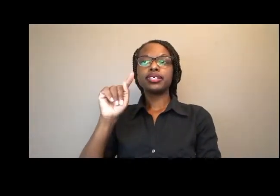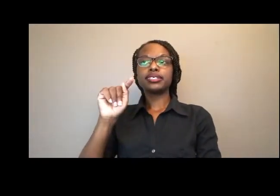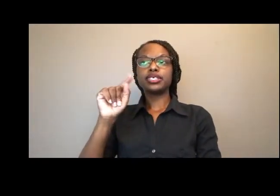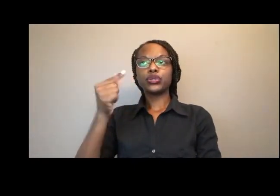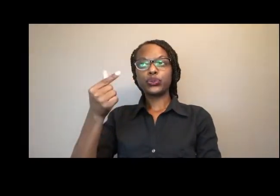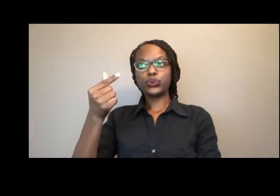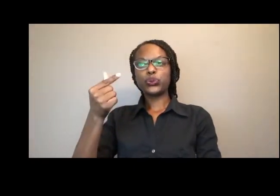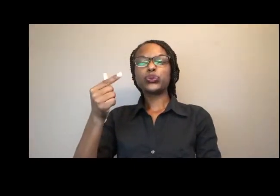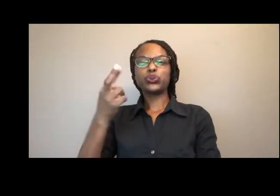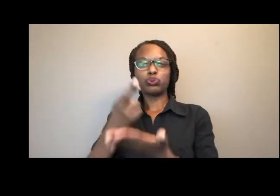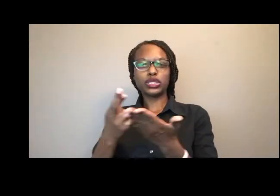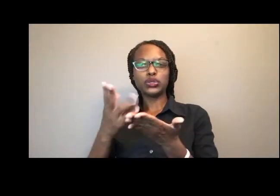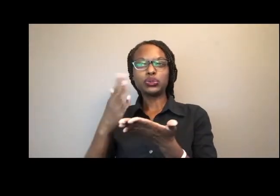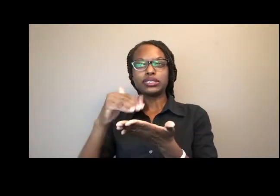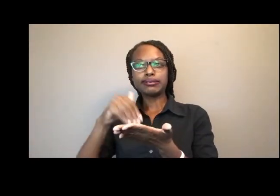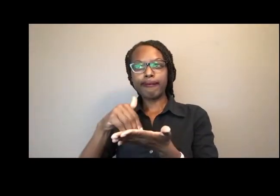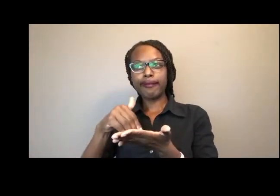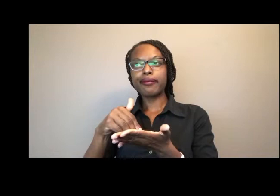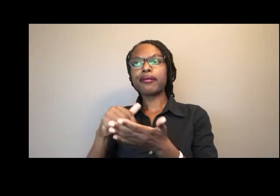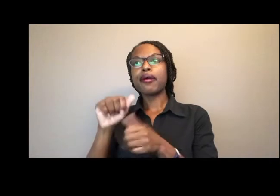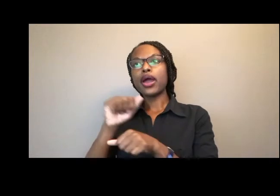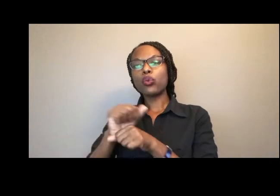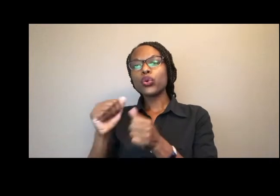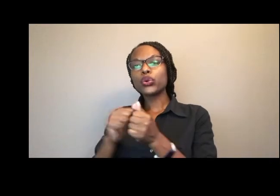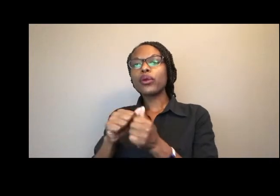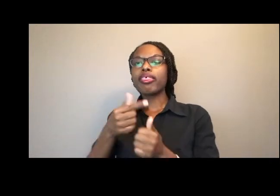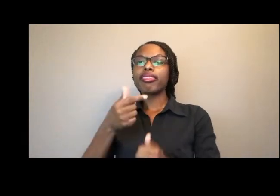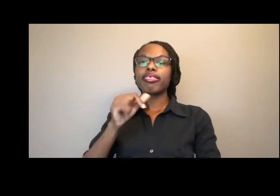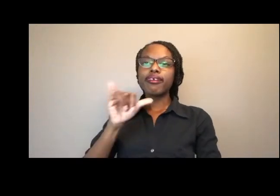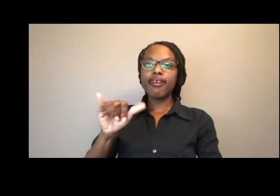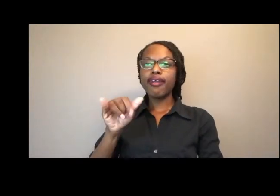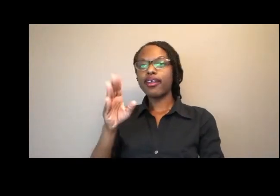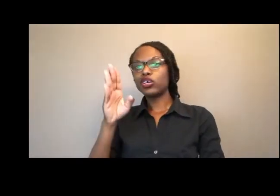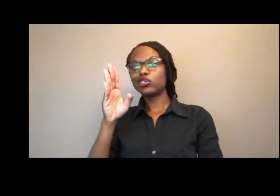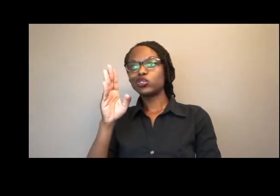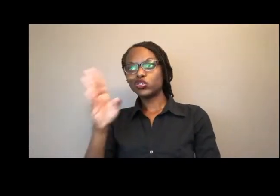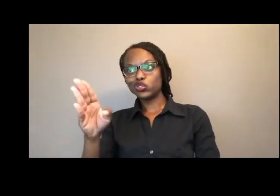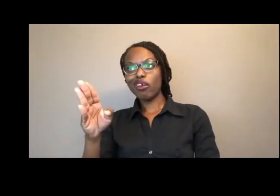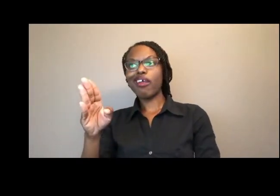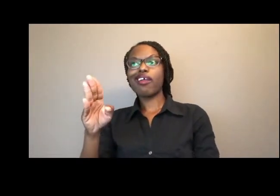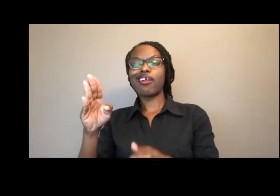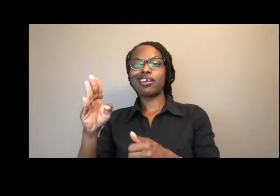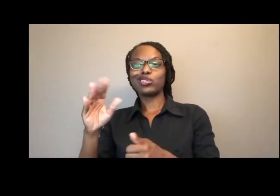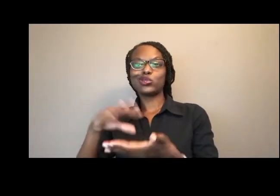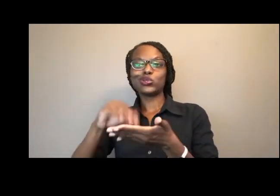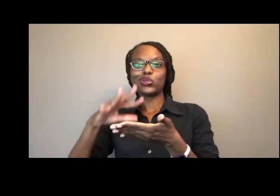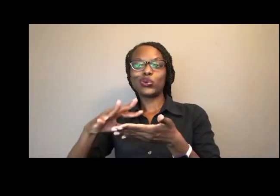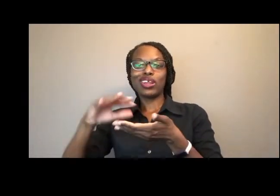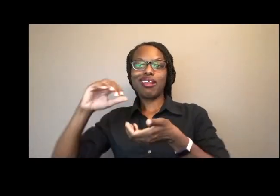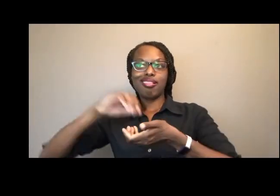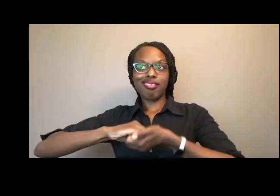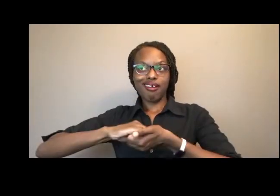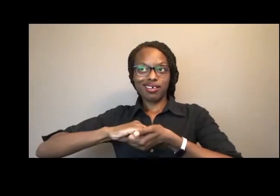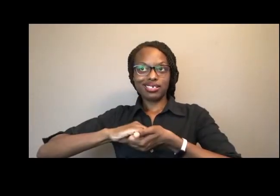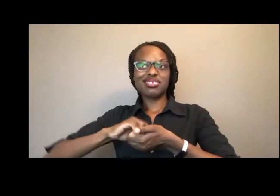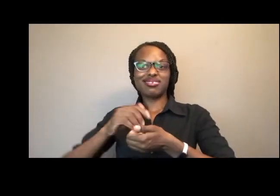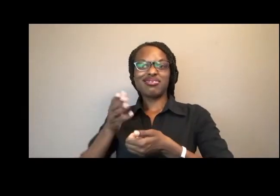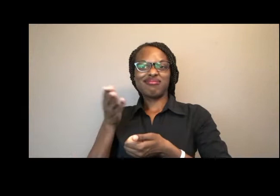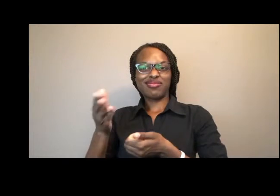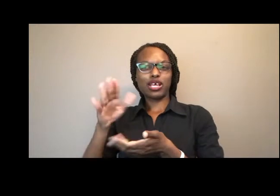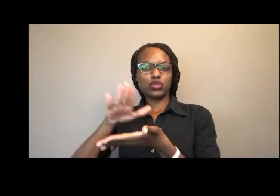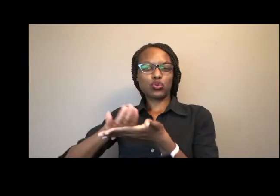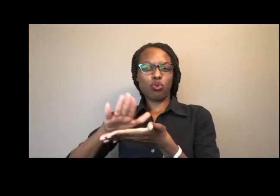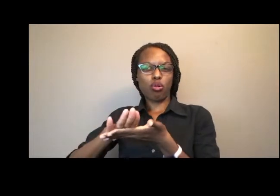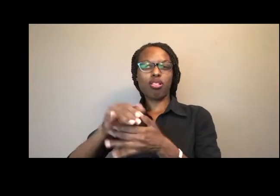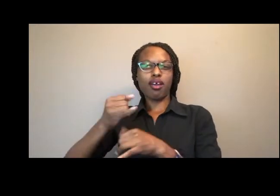was the inspiration for my senior project, which turned into like a big advocacy thing. I did a safe